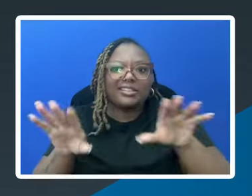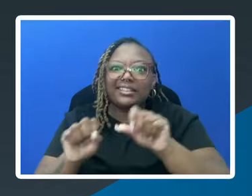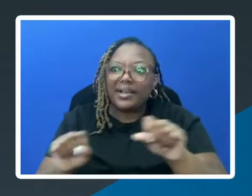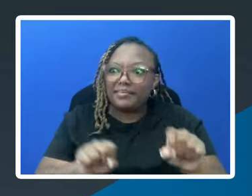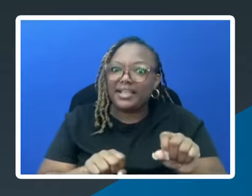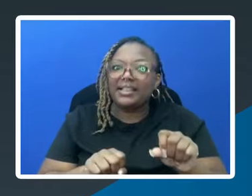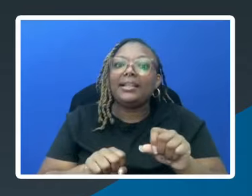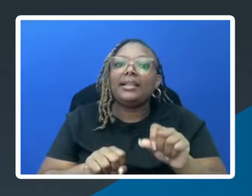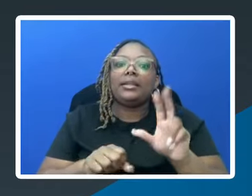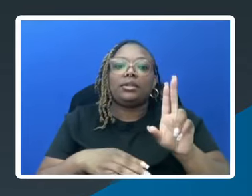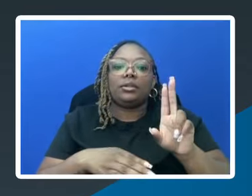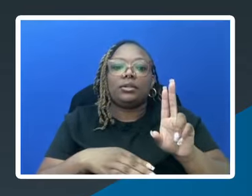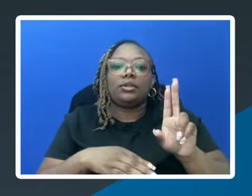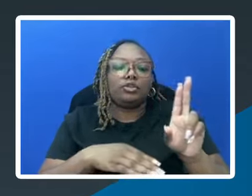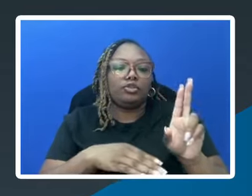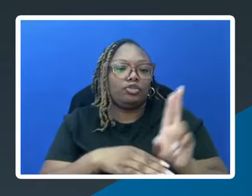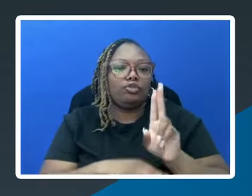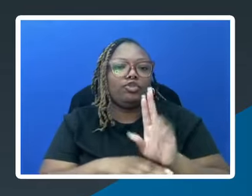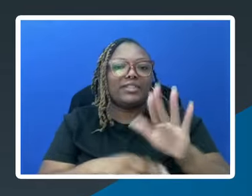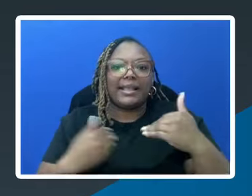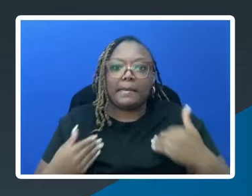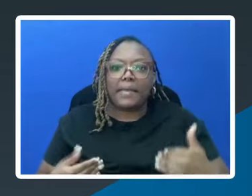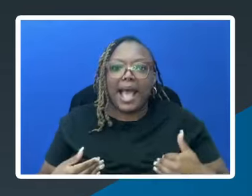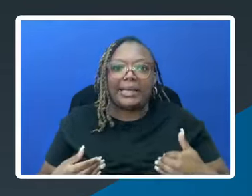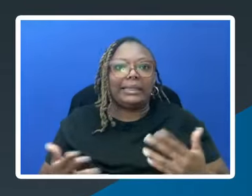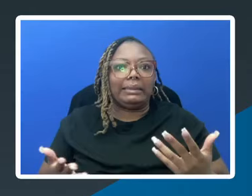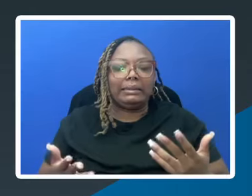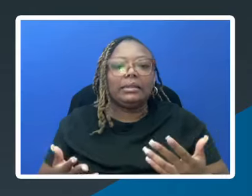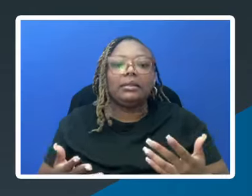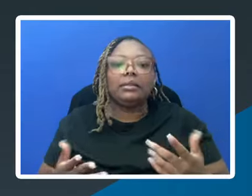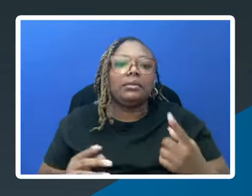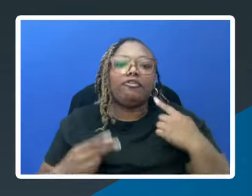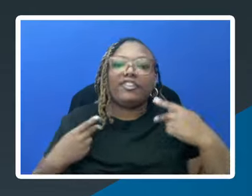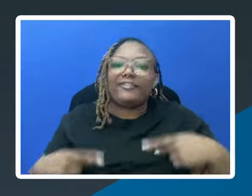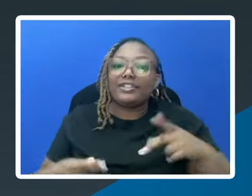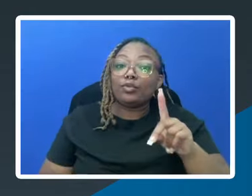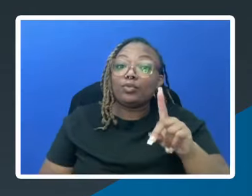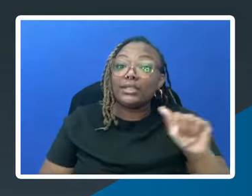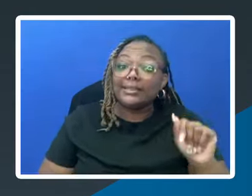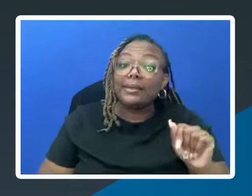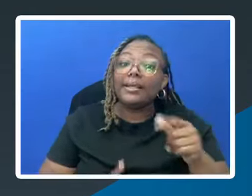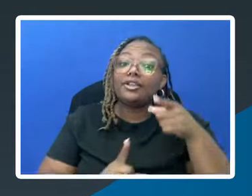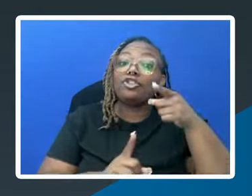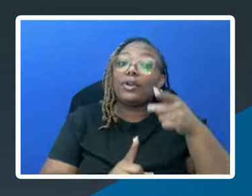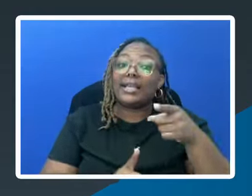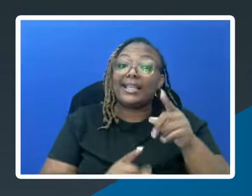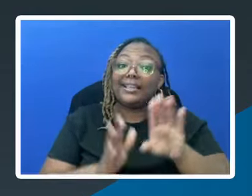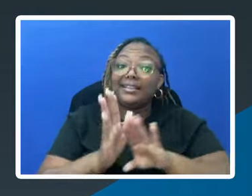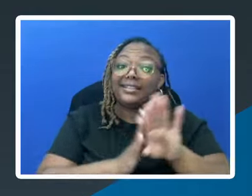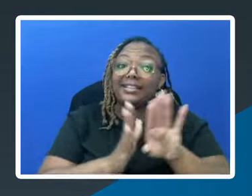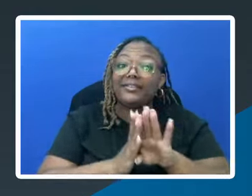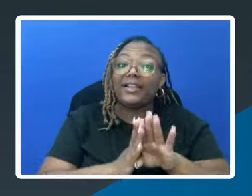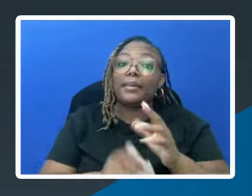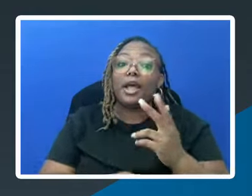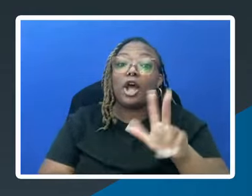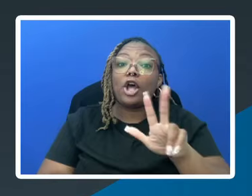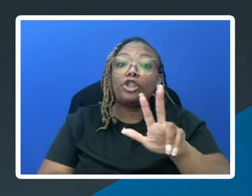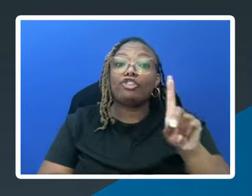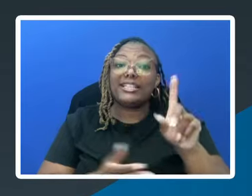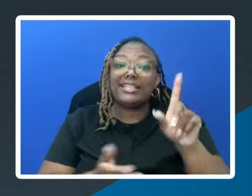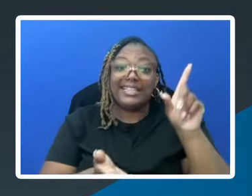use their body in for physical disabilities. And so he had created a 3D printed